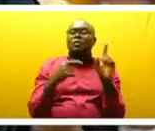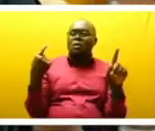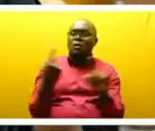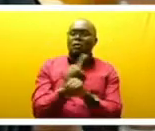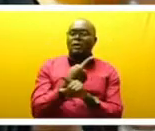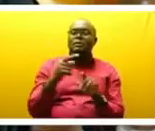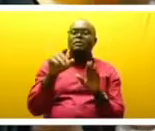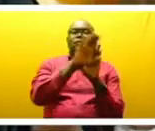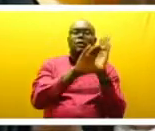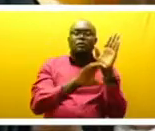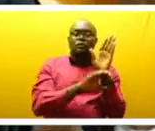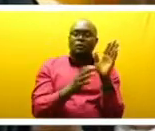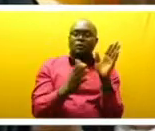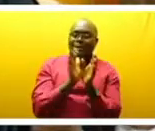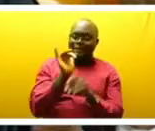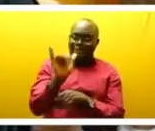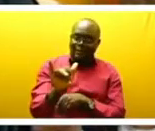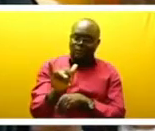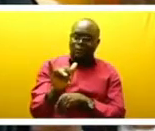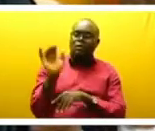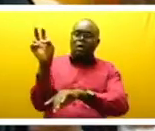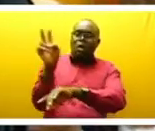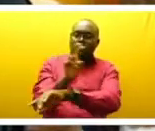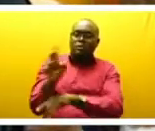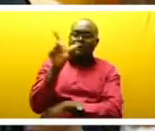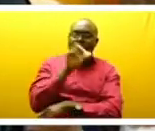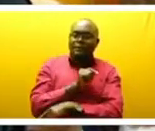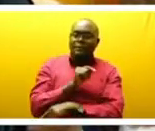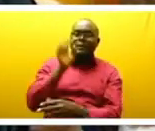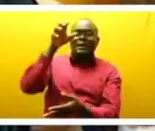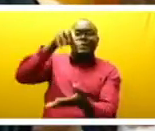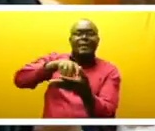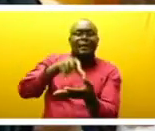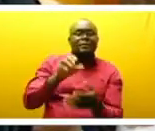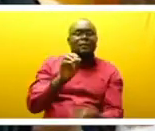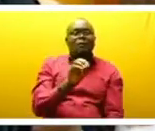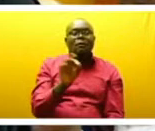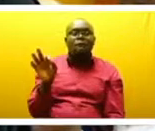Constitution, and that was so observed in the case of